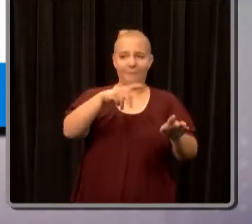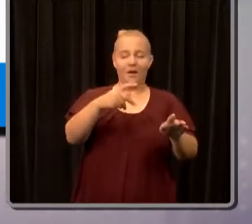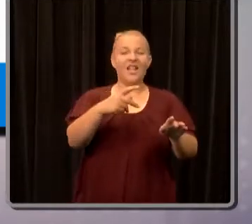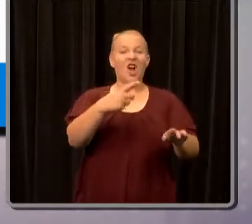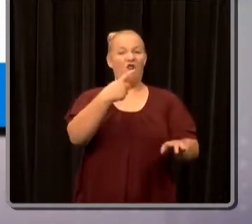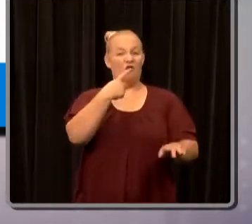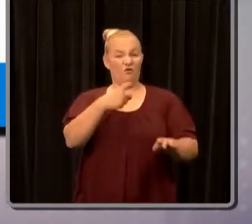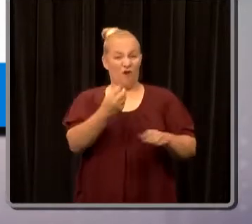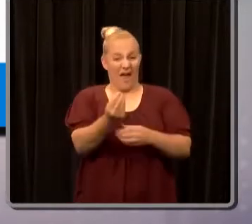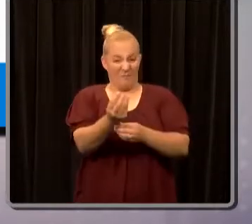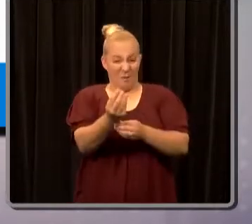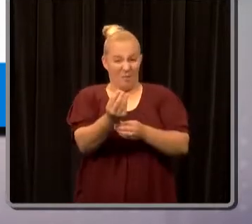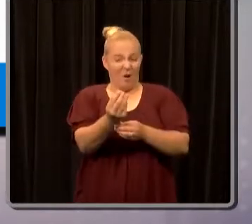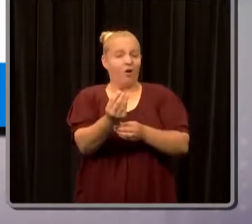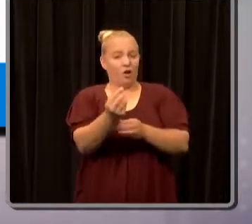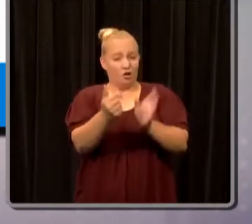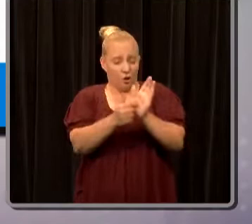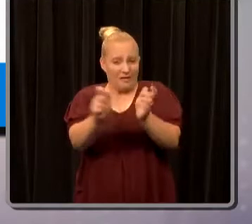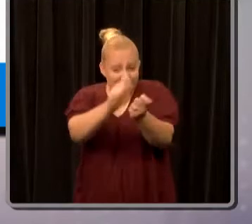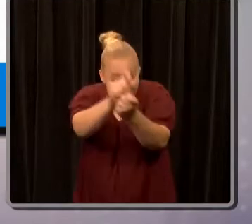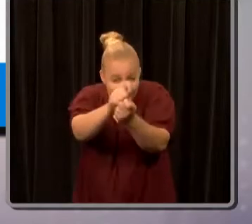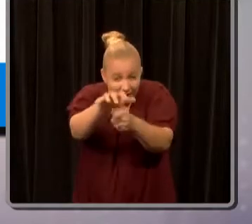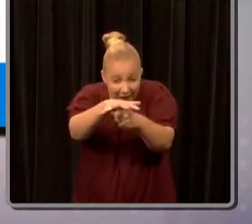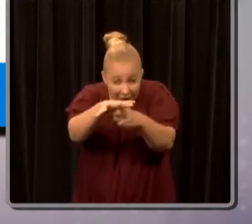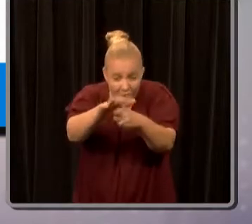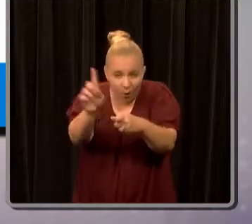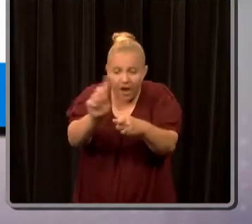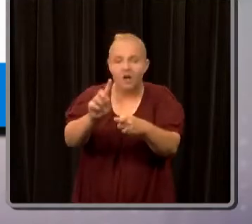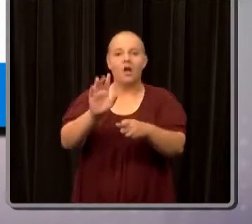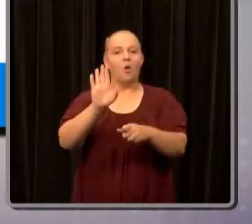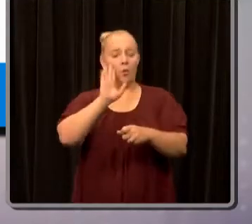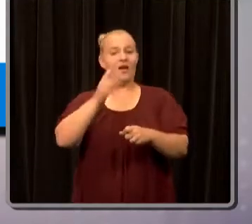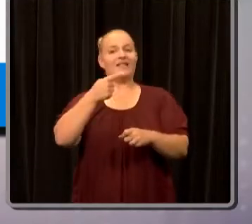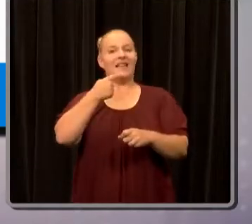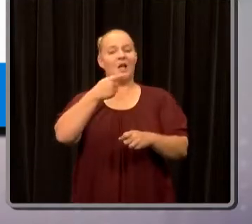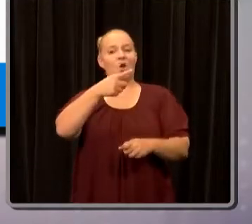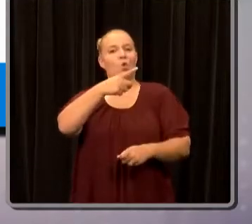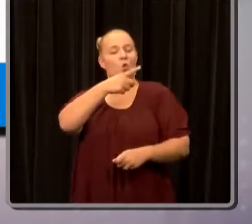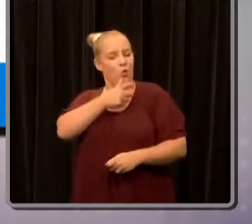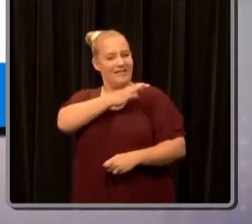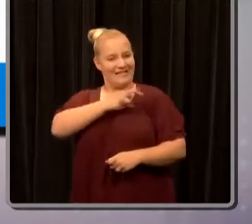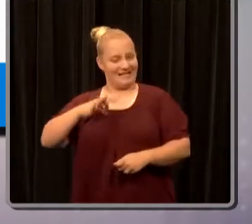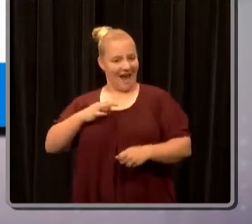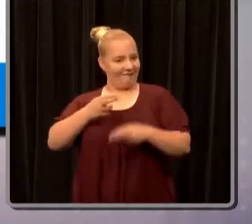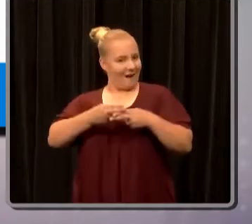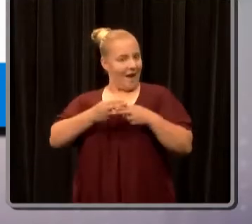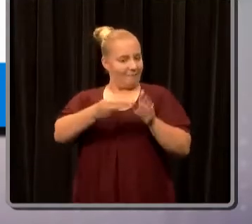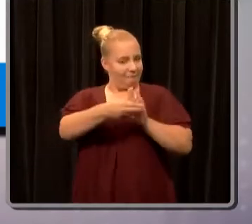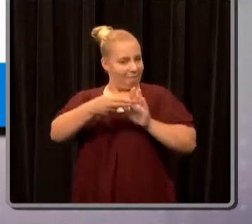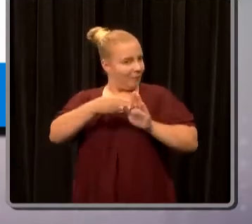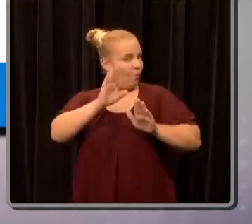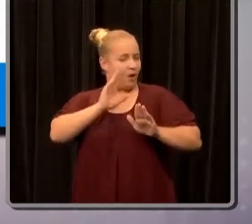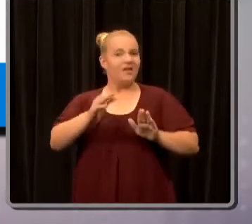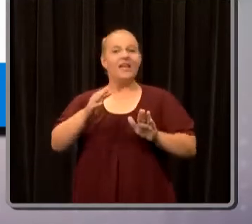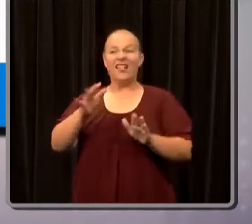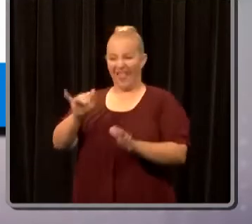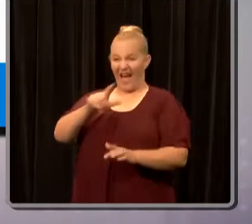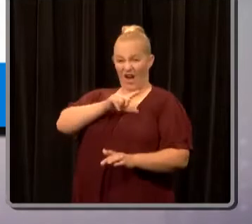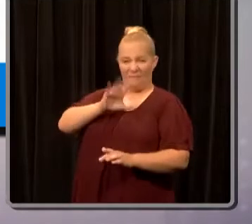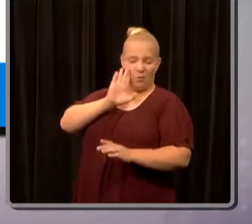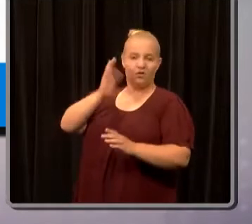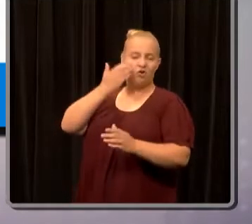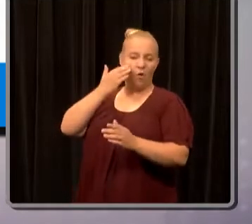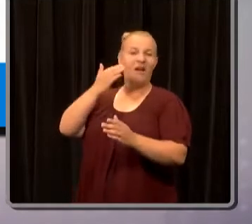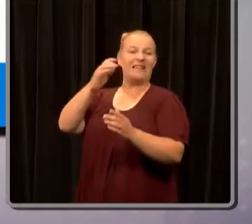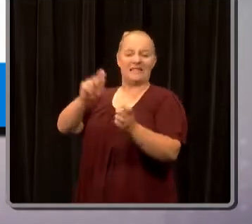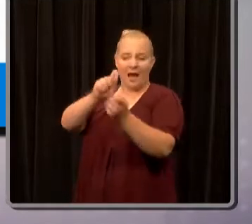exactly where in their building that person needs help. It's also going to say that person's name as well. So that admin team or SRO is going to know exactly who needs help and exactly where